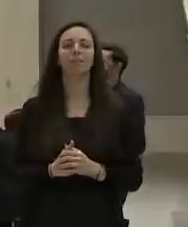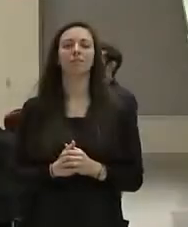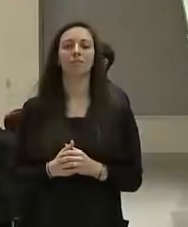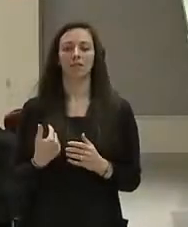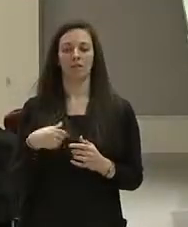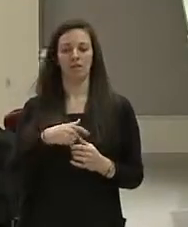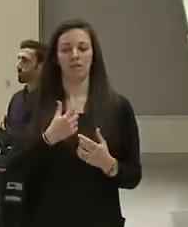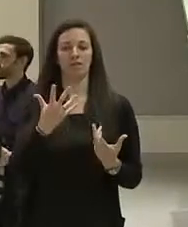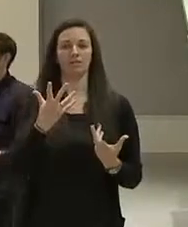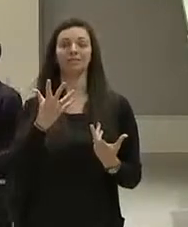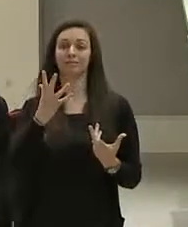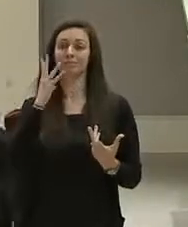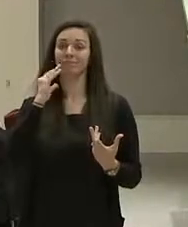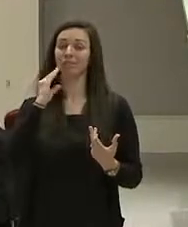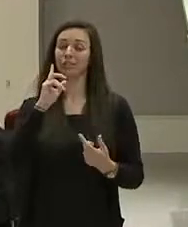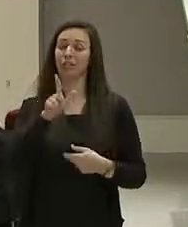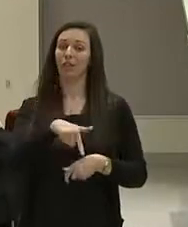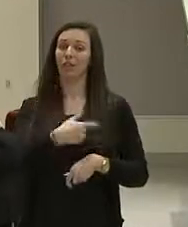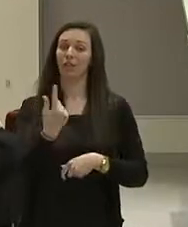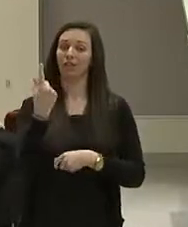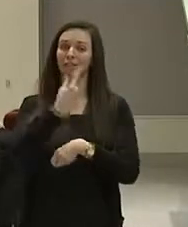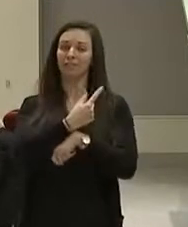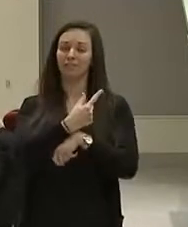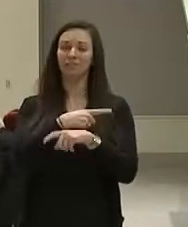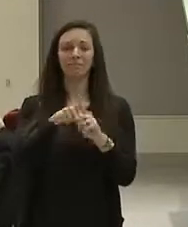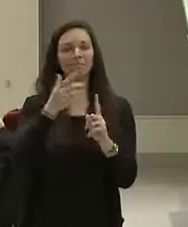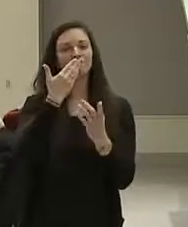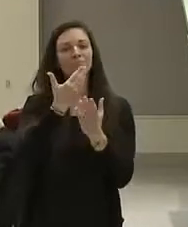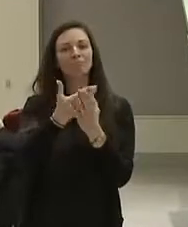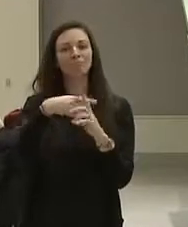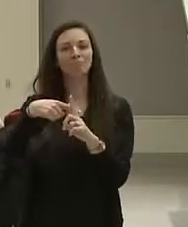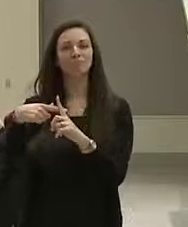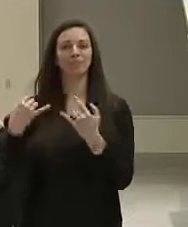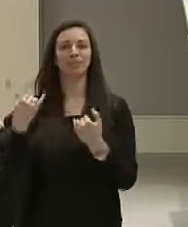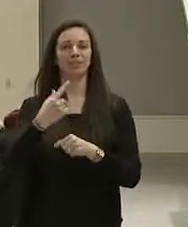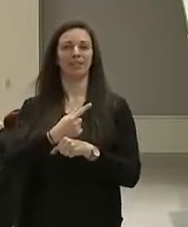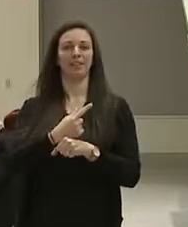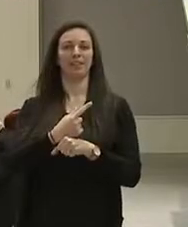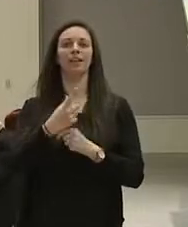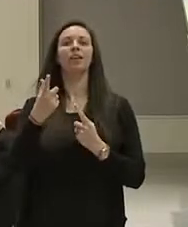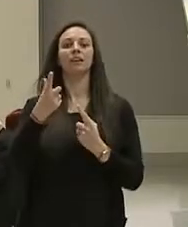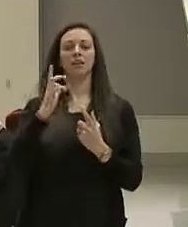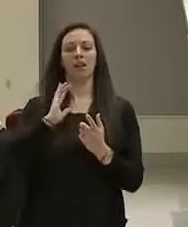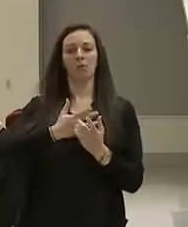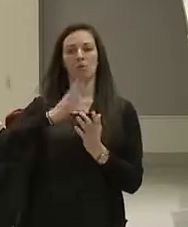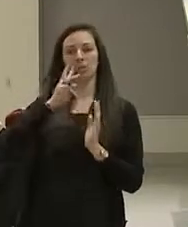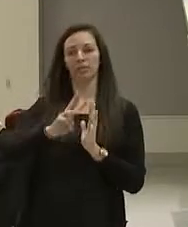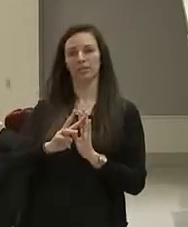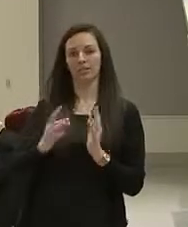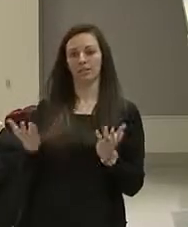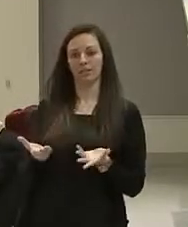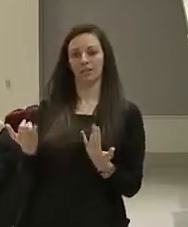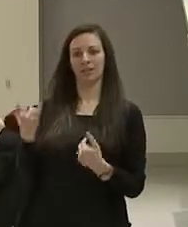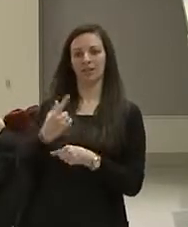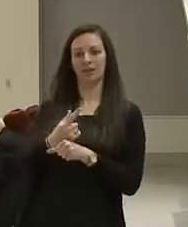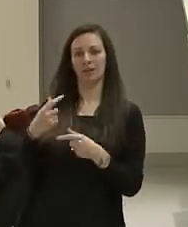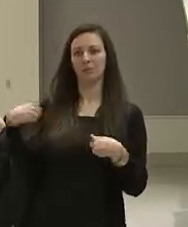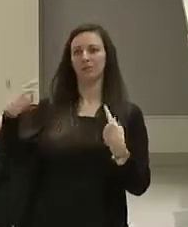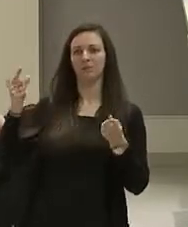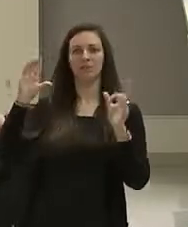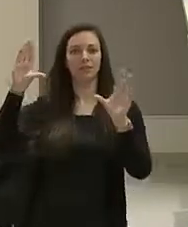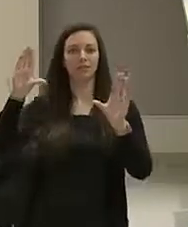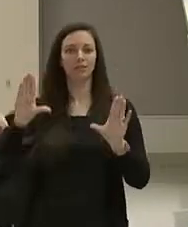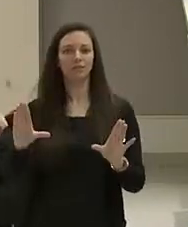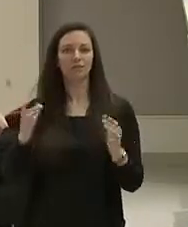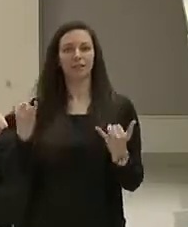We've had a very long day, a very good day. Our witnesses here today have been terrific. And I now